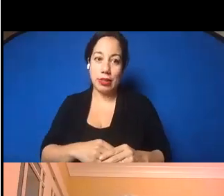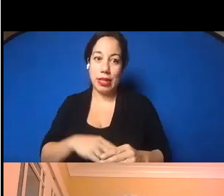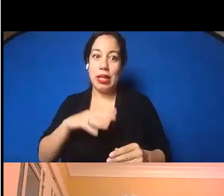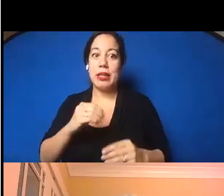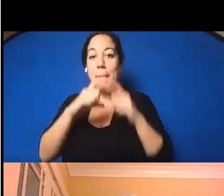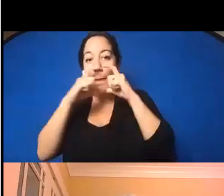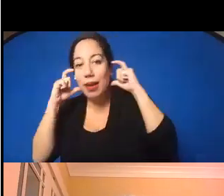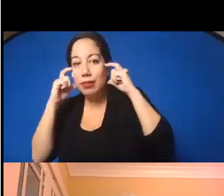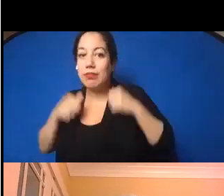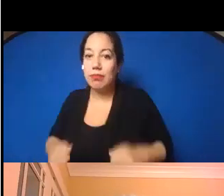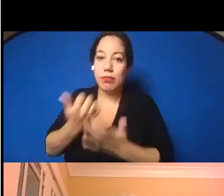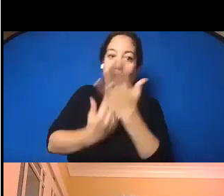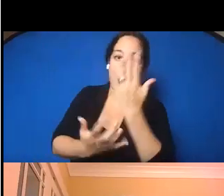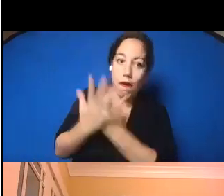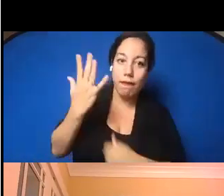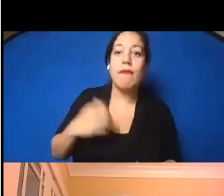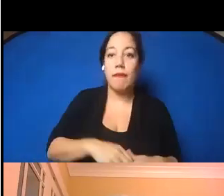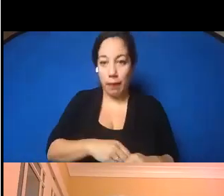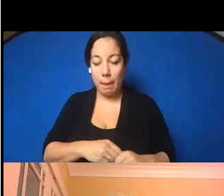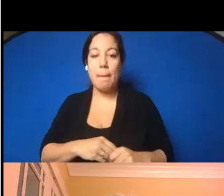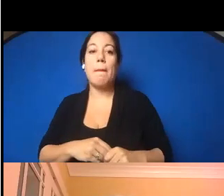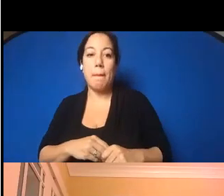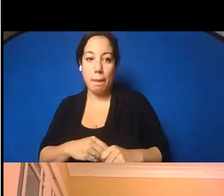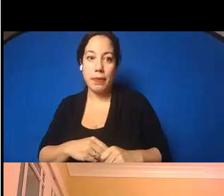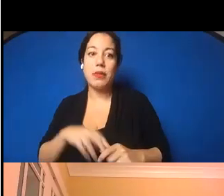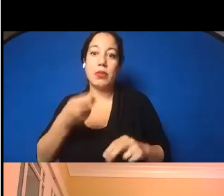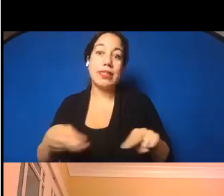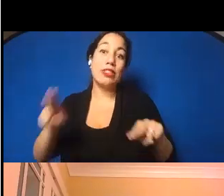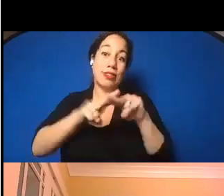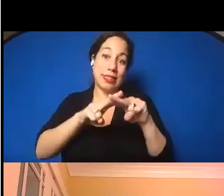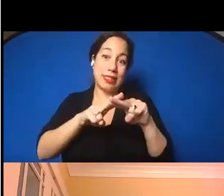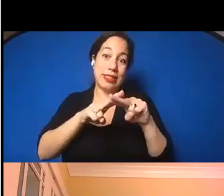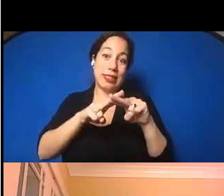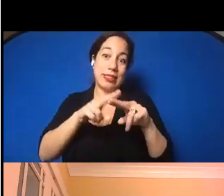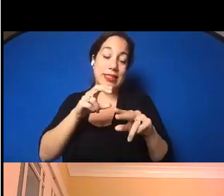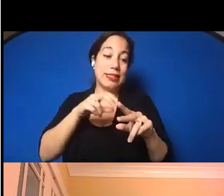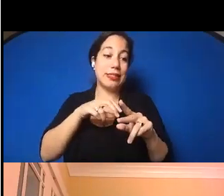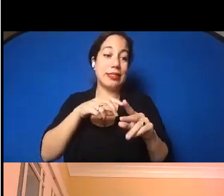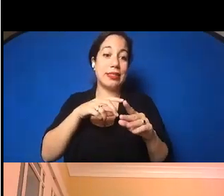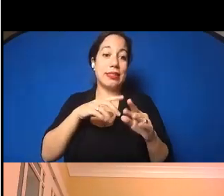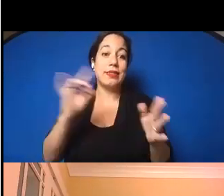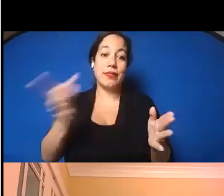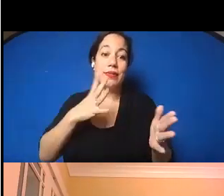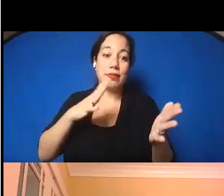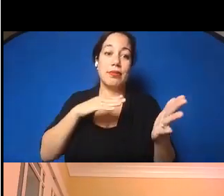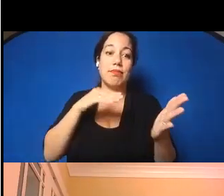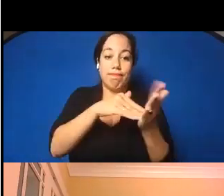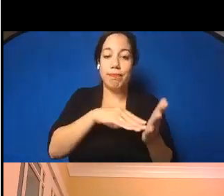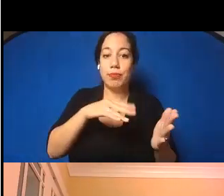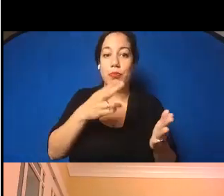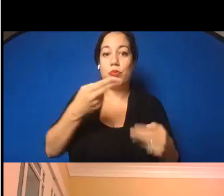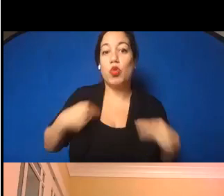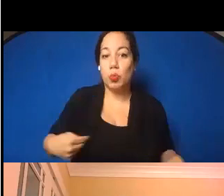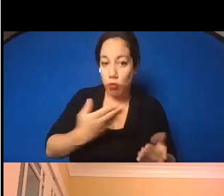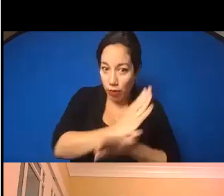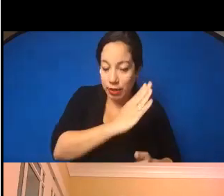an incredible setup to an increase in violations of human rights. We've heard them all over the world about people being